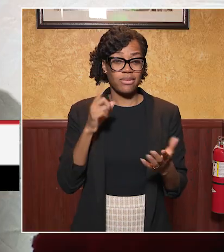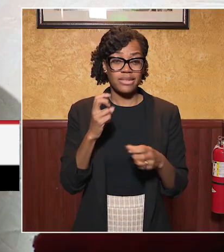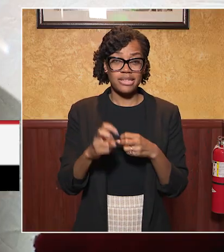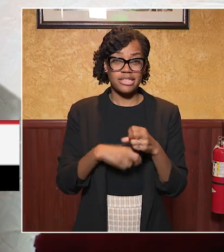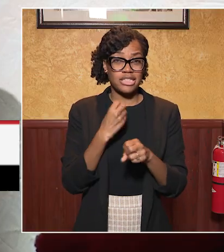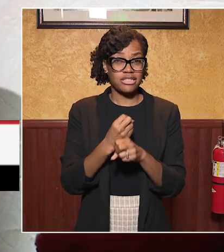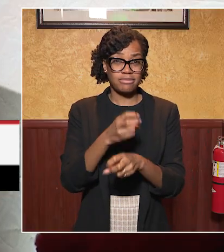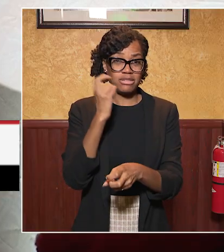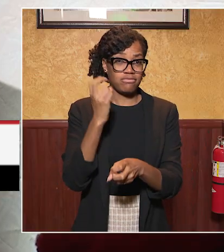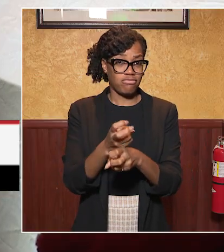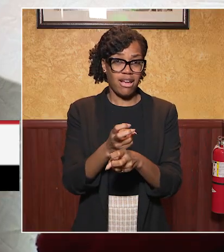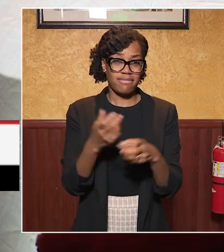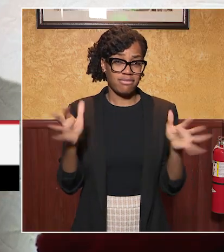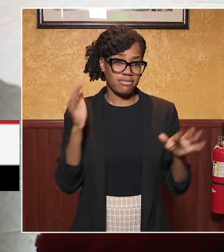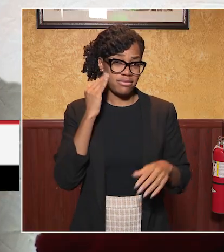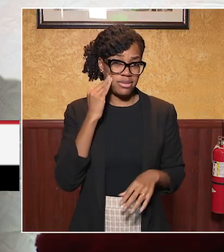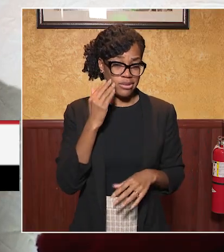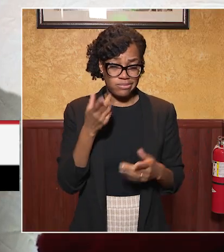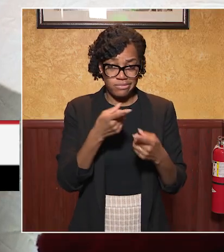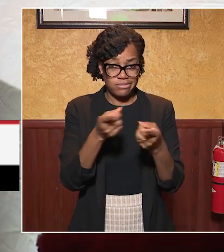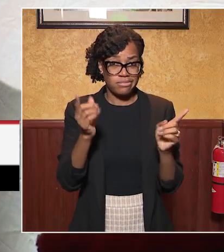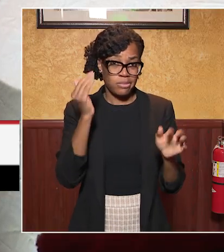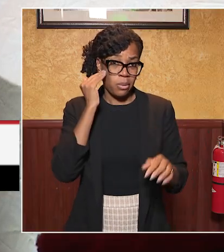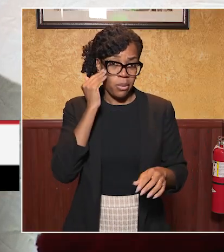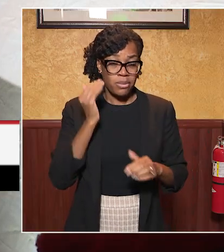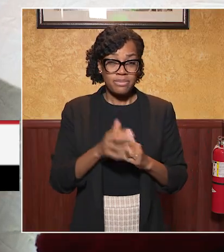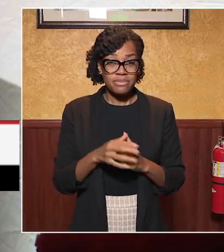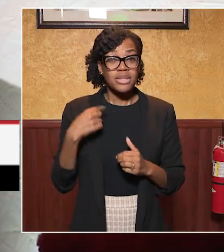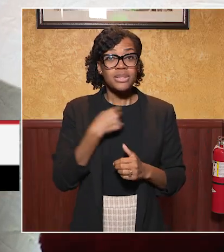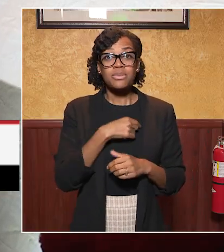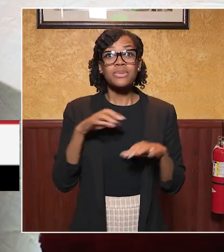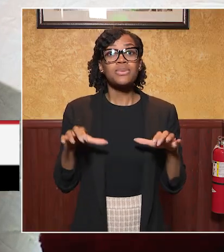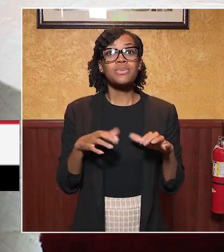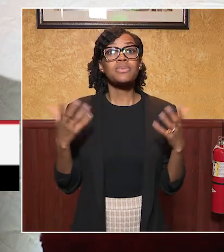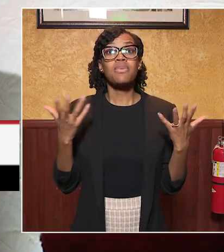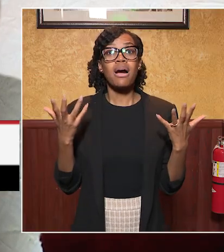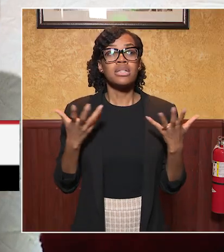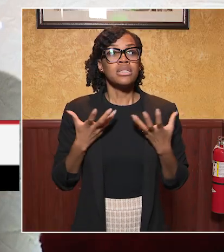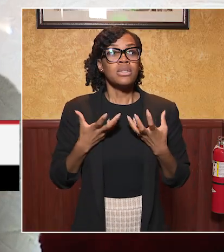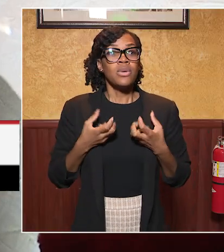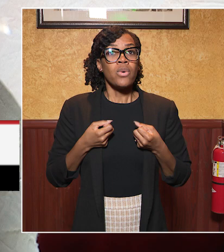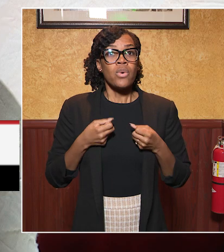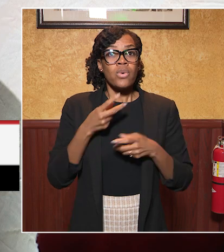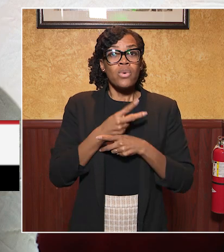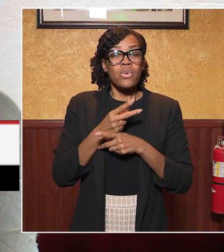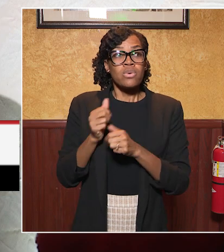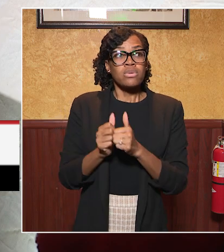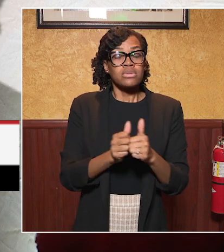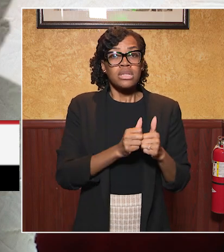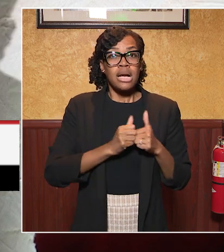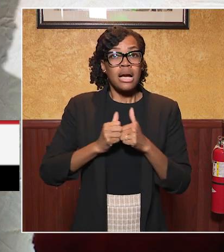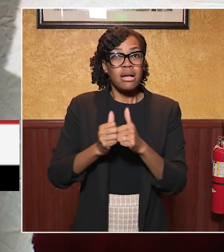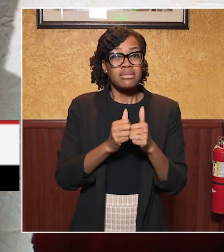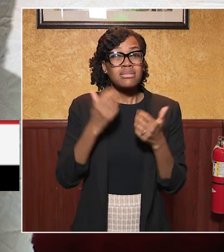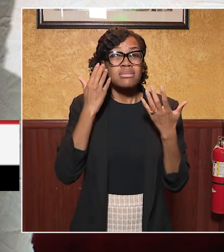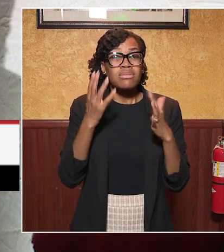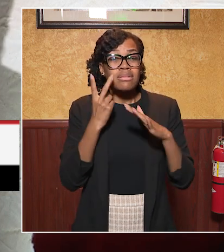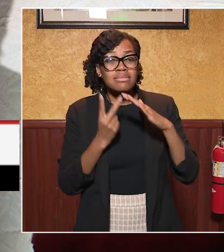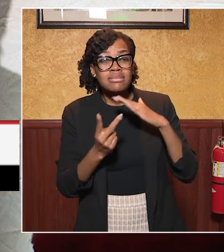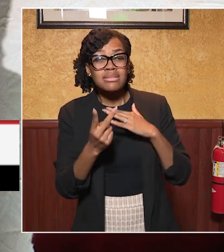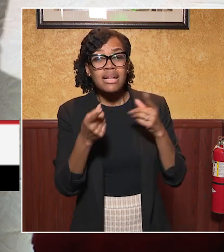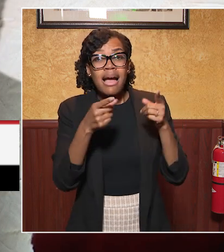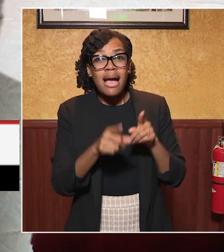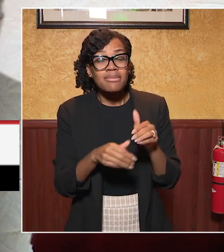you, you, all of us, we have been trying to do what holds it together, not knowing what is going to happen the next day and